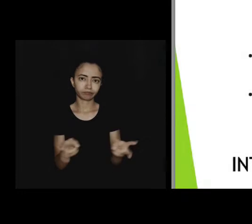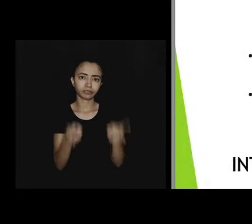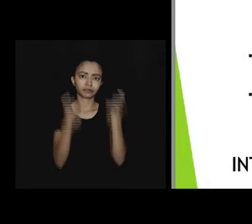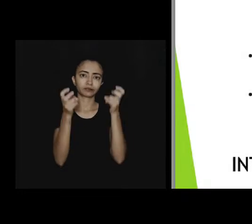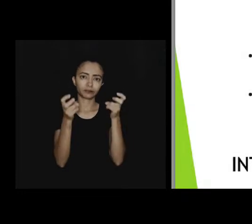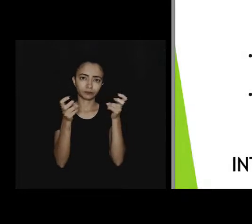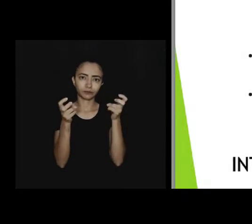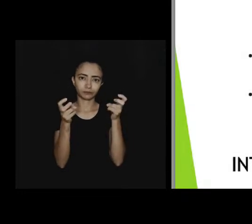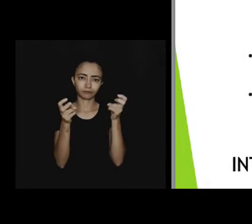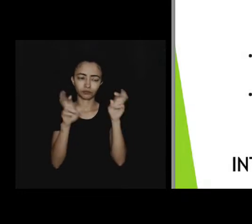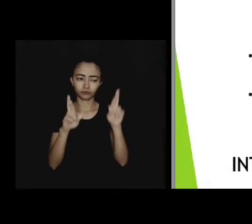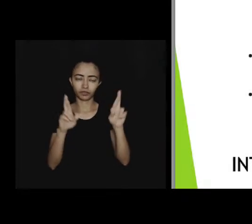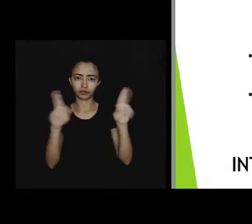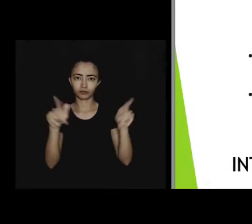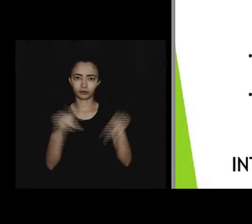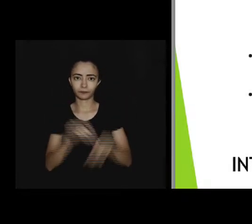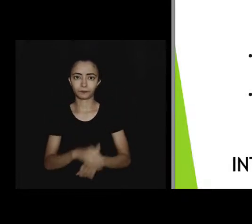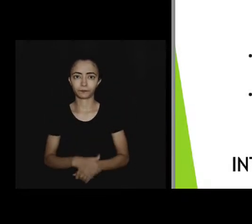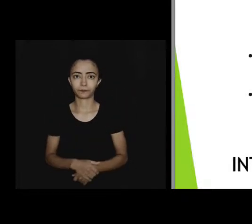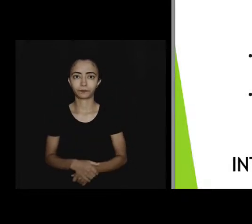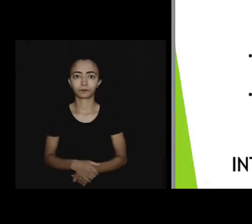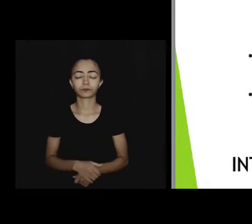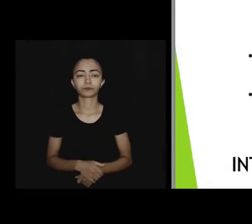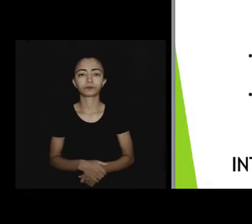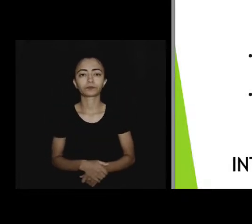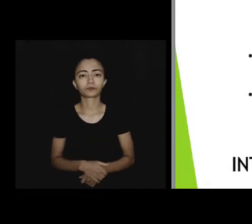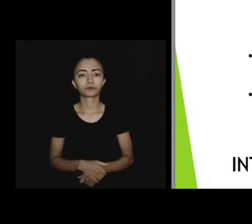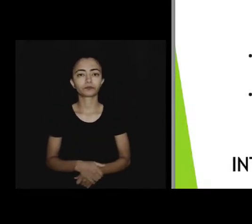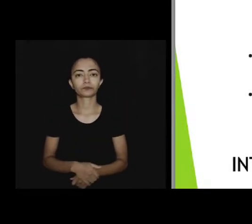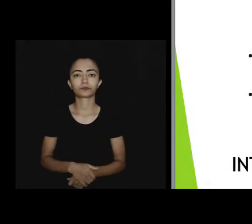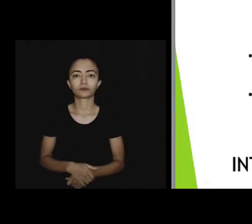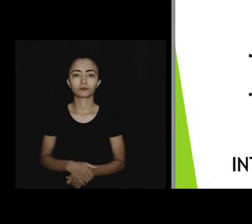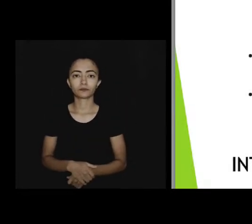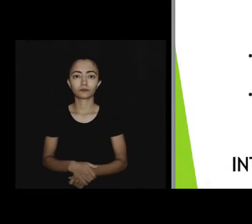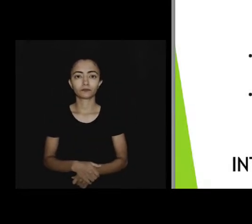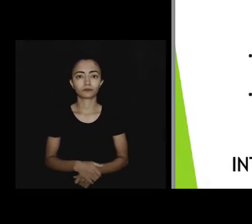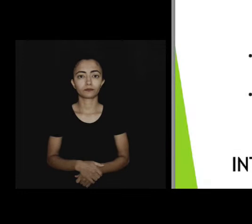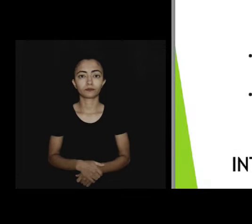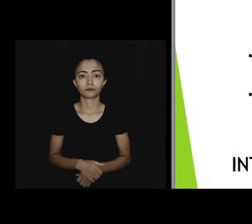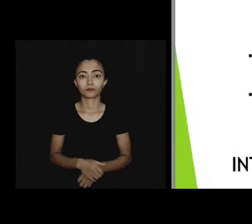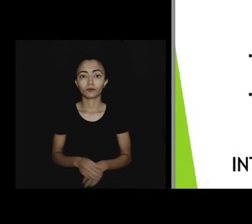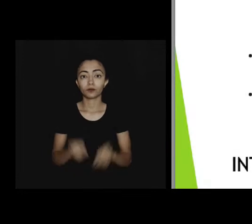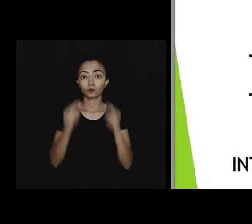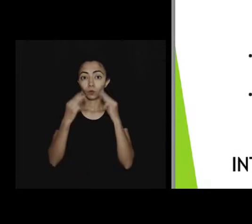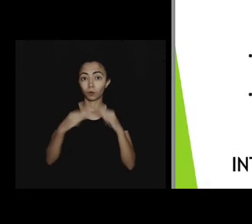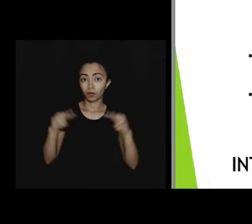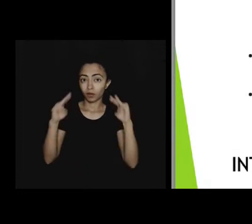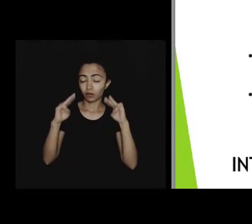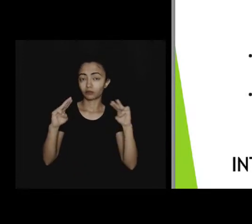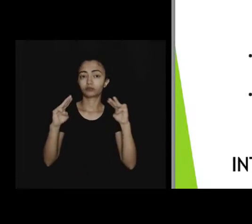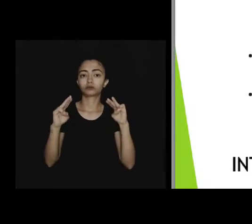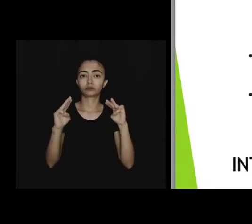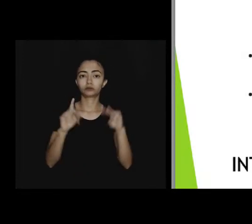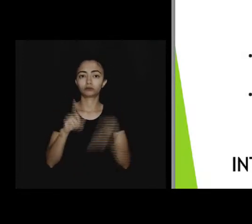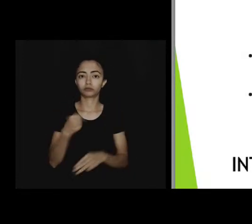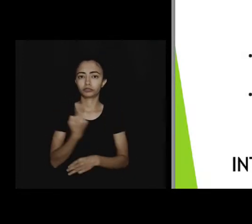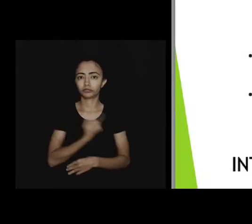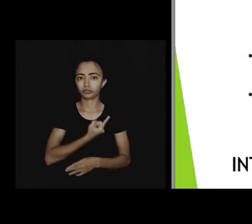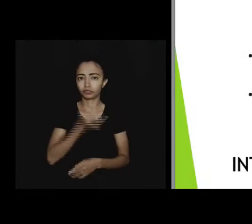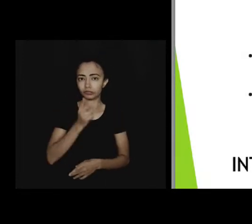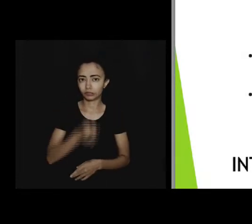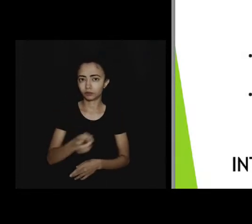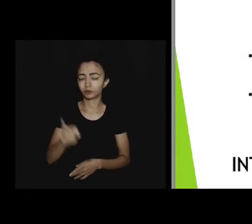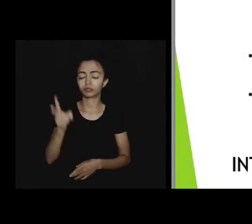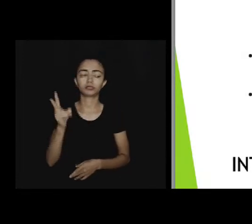of infraction, of proposition. So, meanwhile, where you see the health